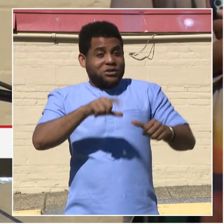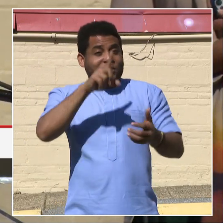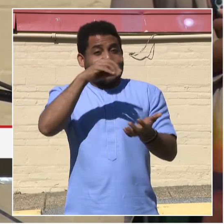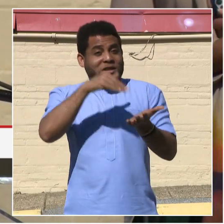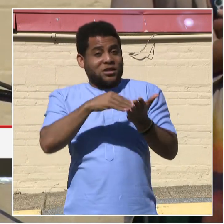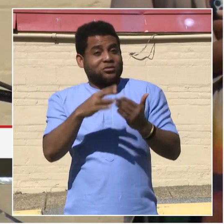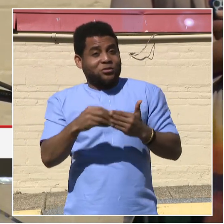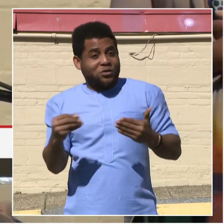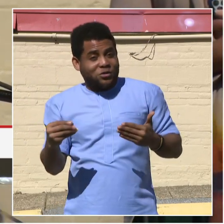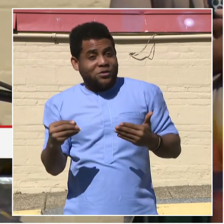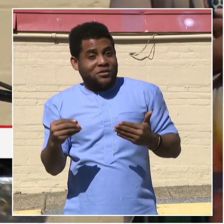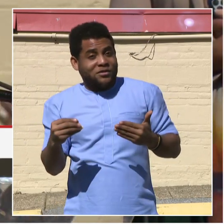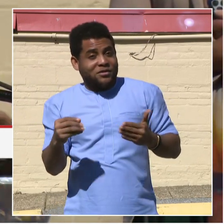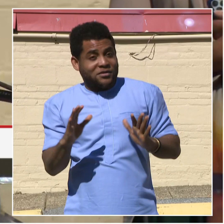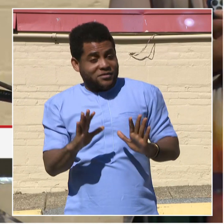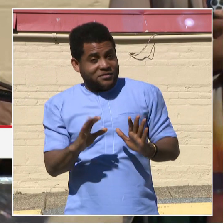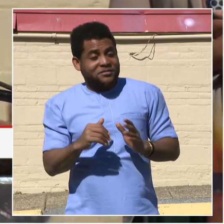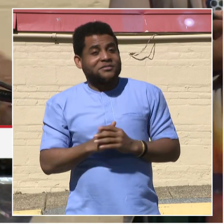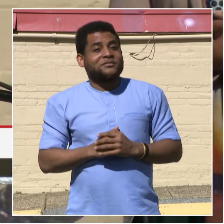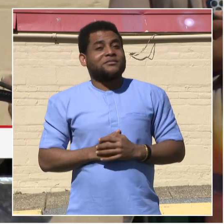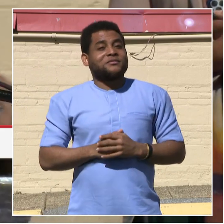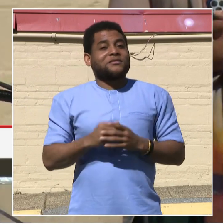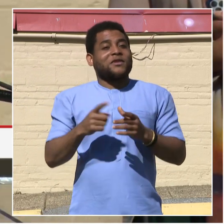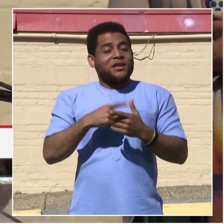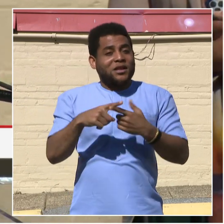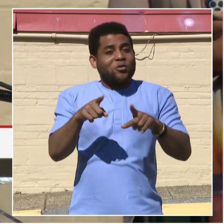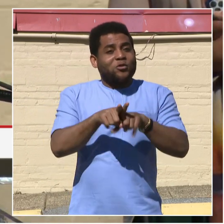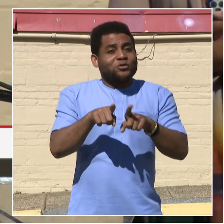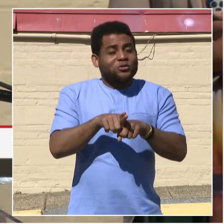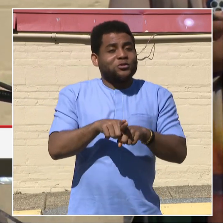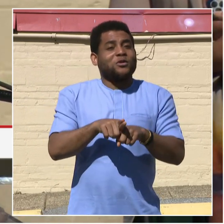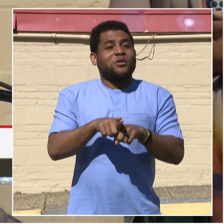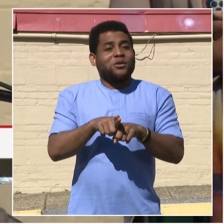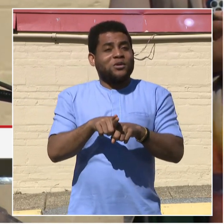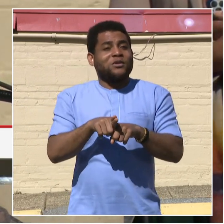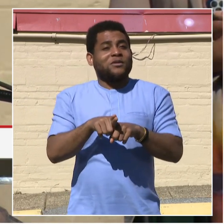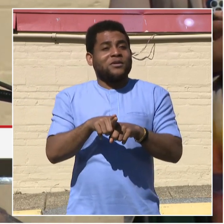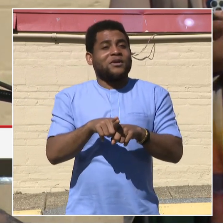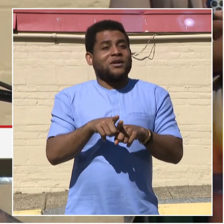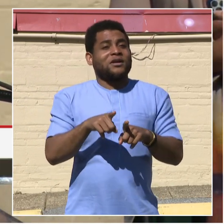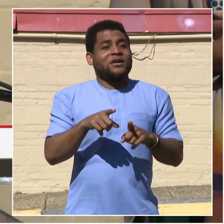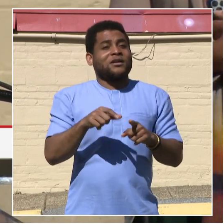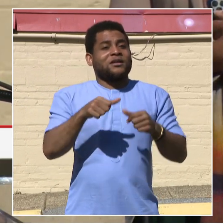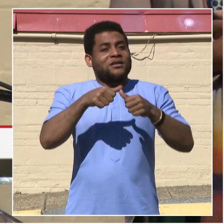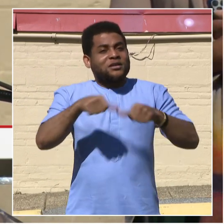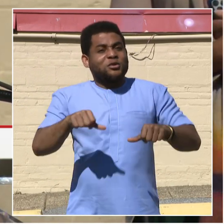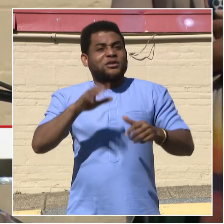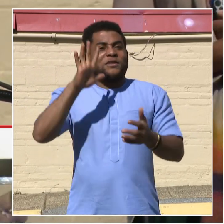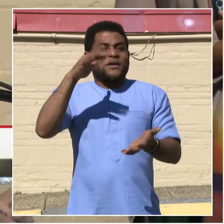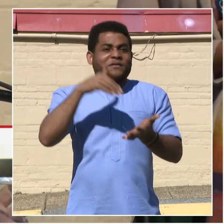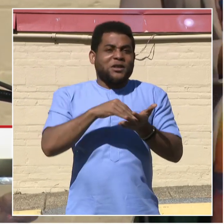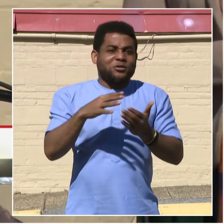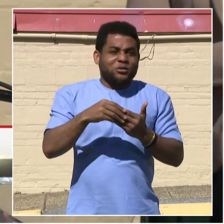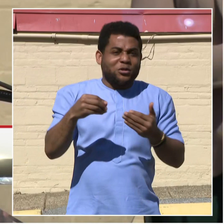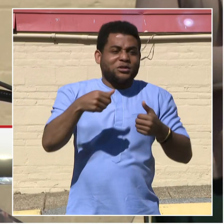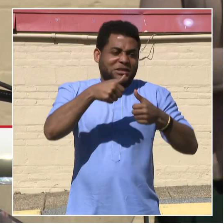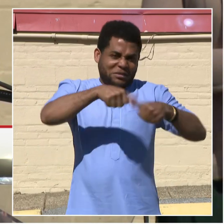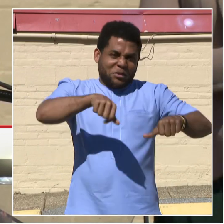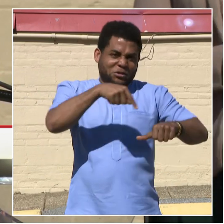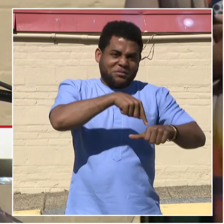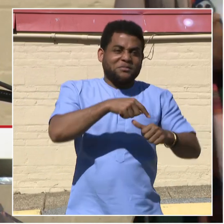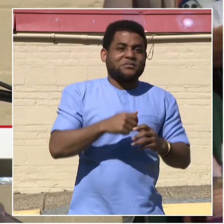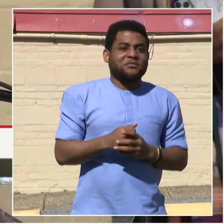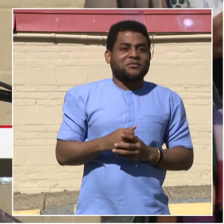$1,000, and they also put down a $5,000 deposit. They got a loan